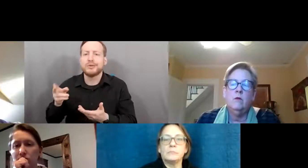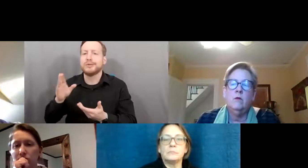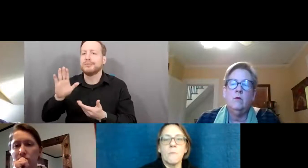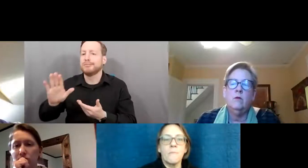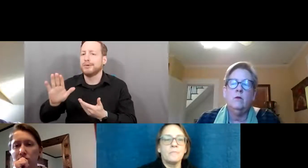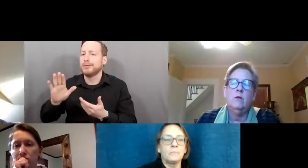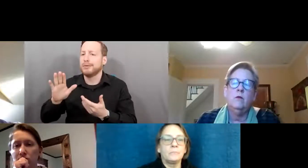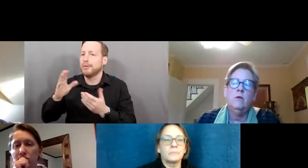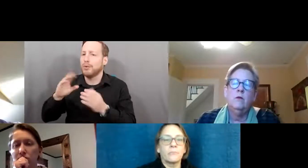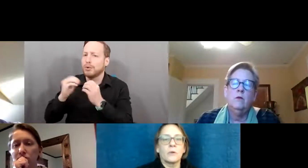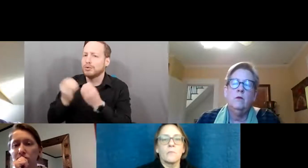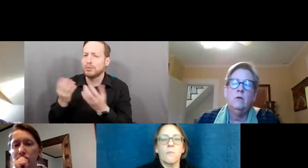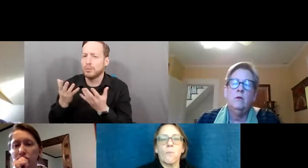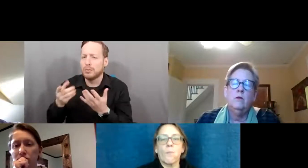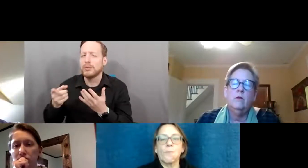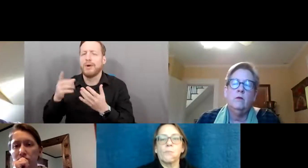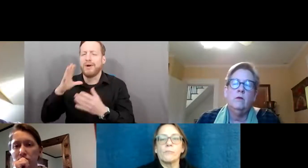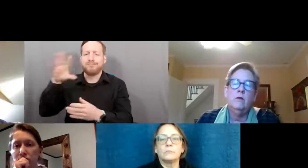Island Commission does, its history